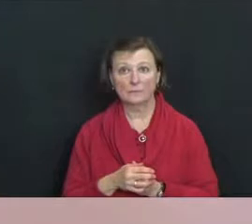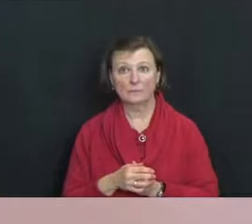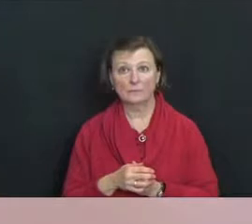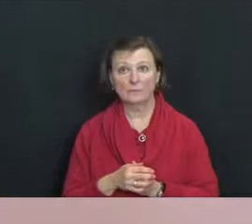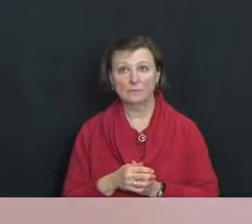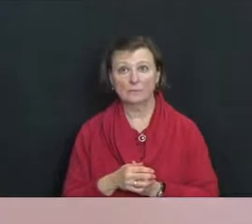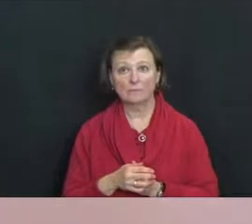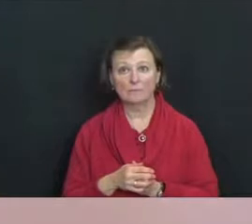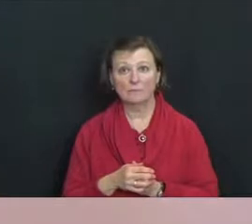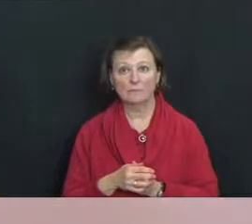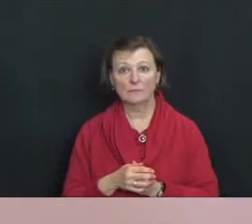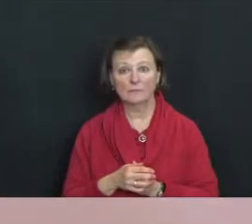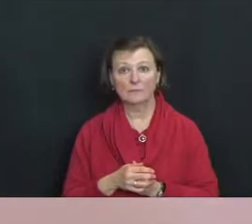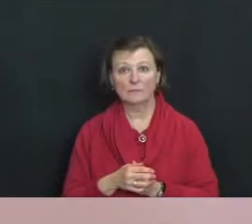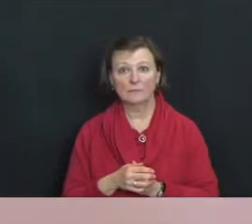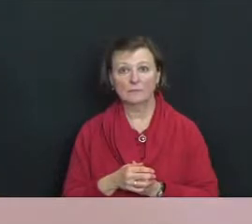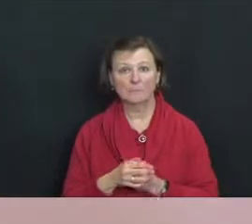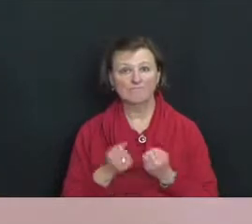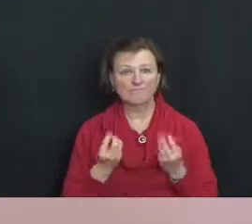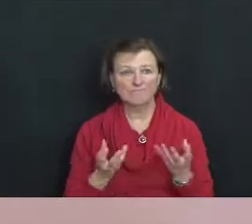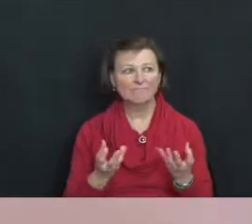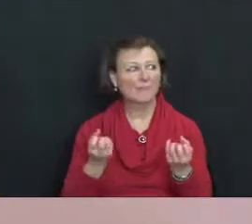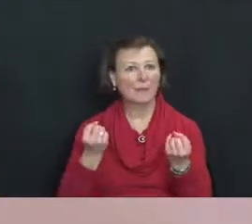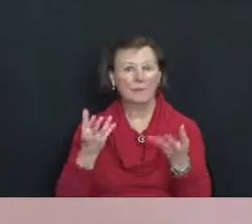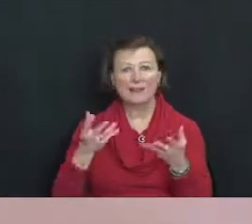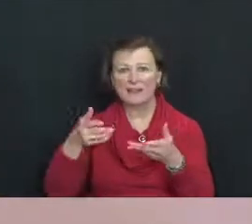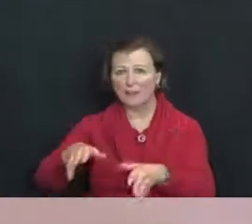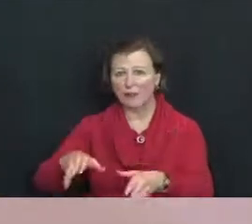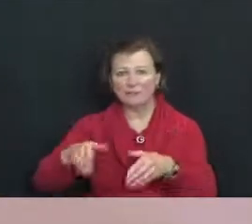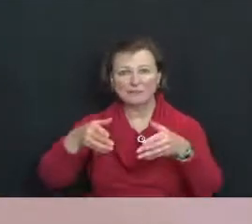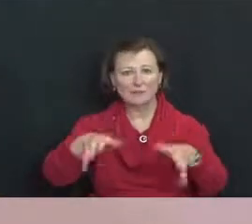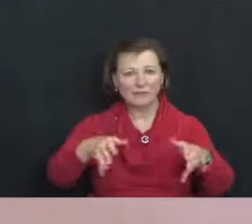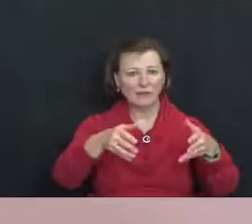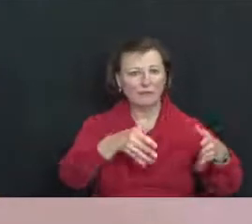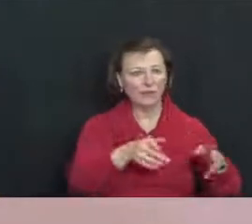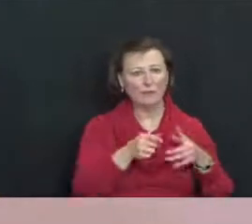There are many losses during this time.